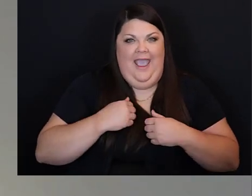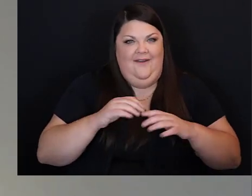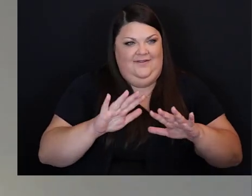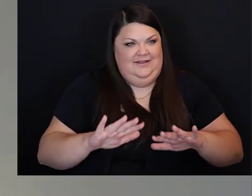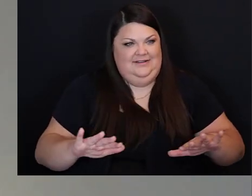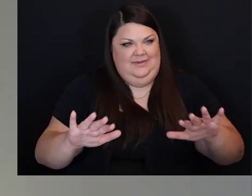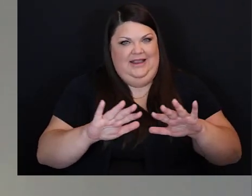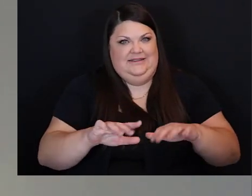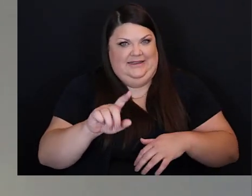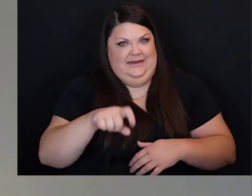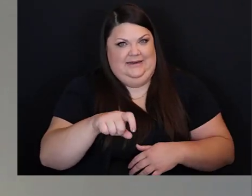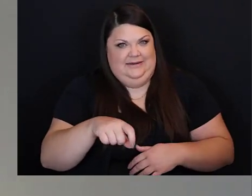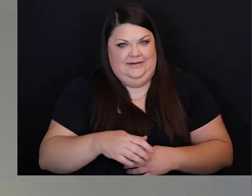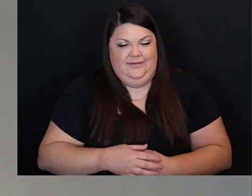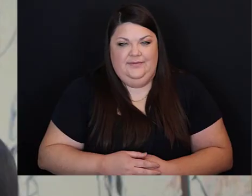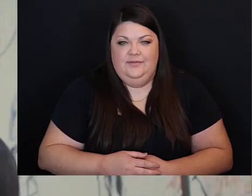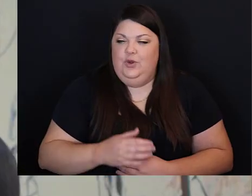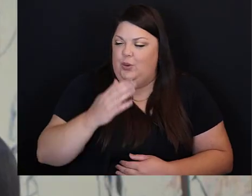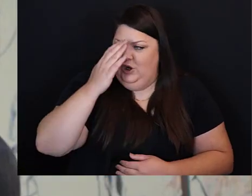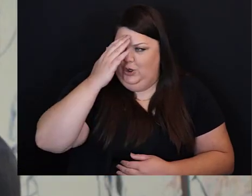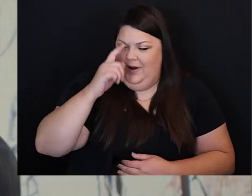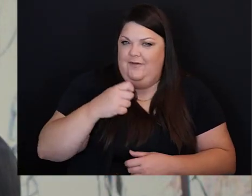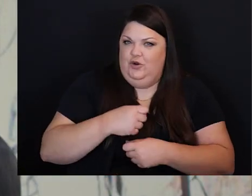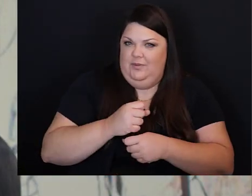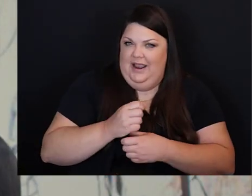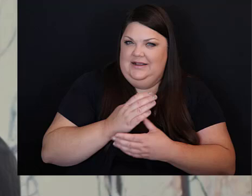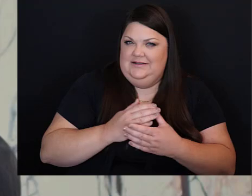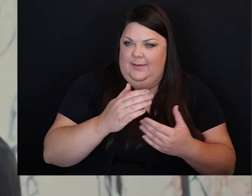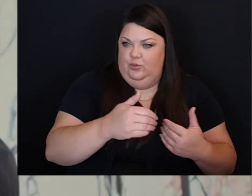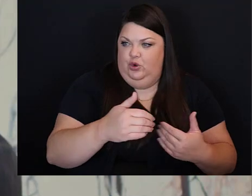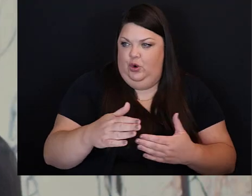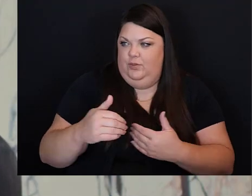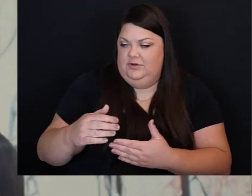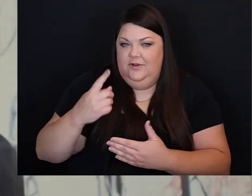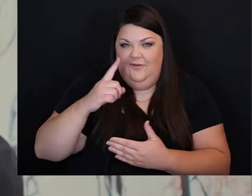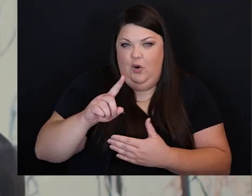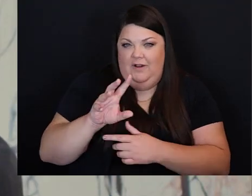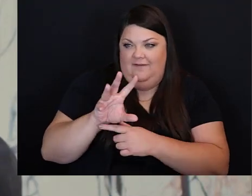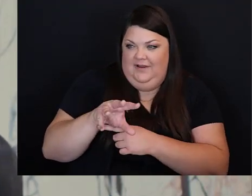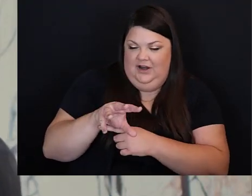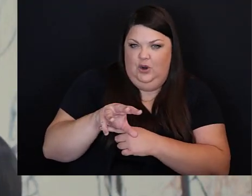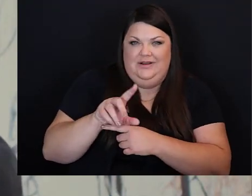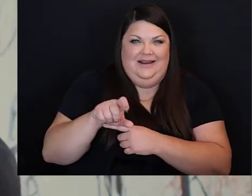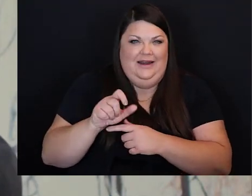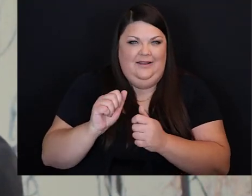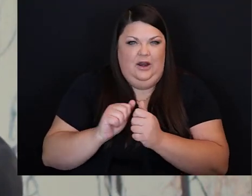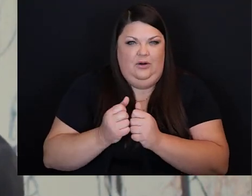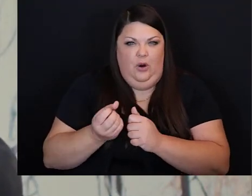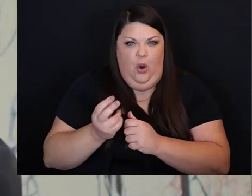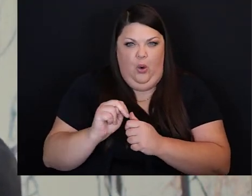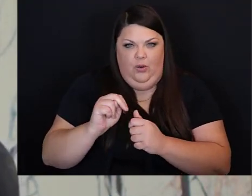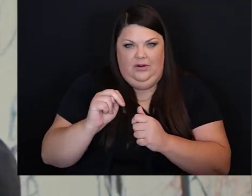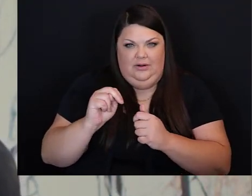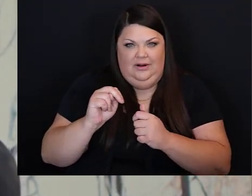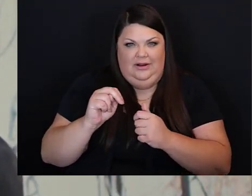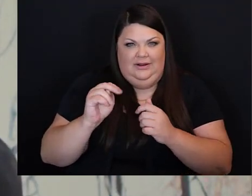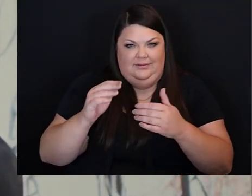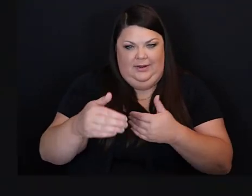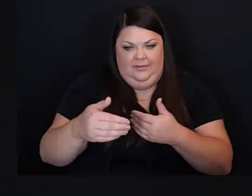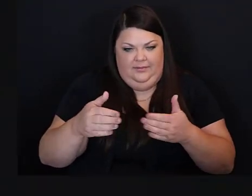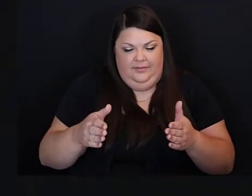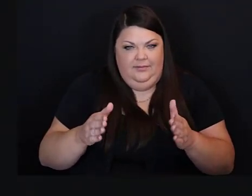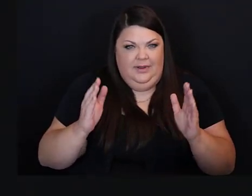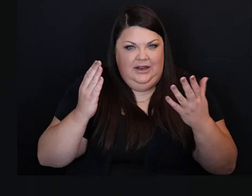needed. We knew we'd have to create some rooms for the videos that needed their own dark black box